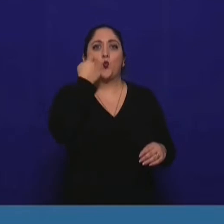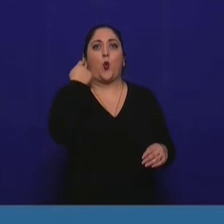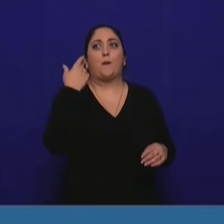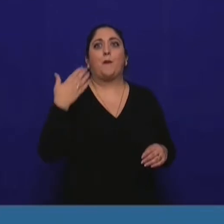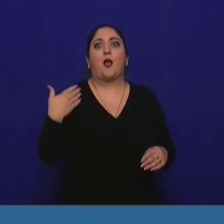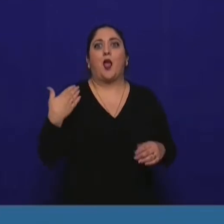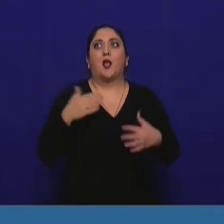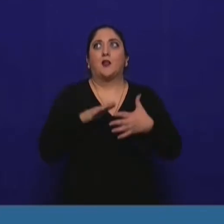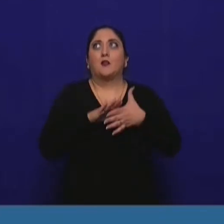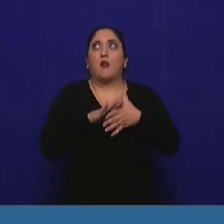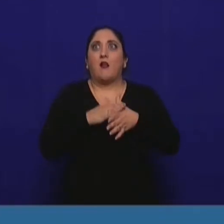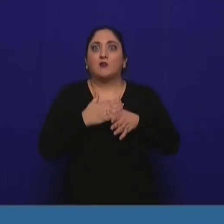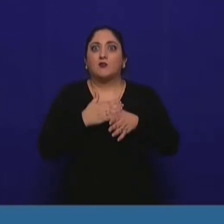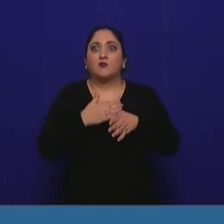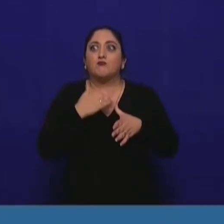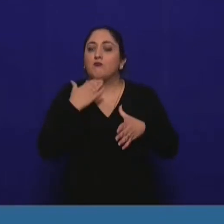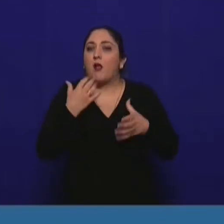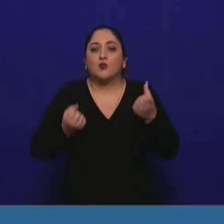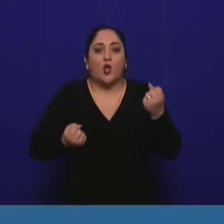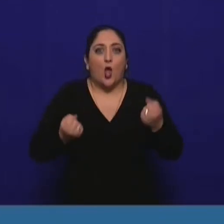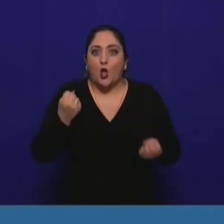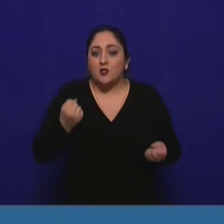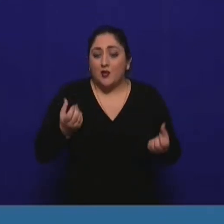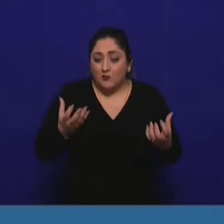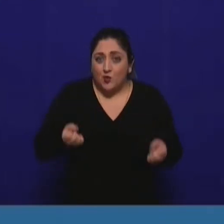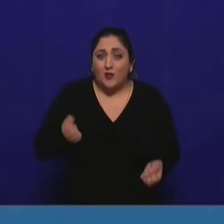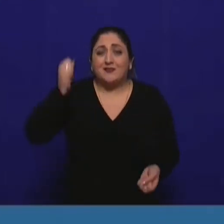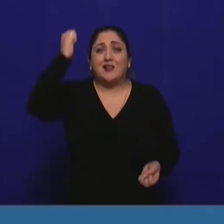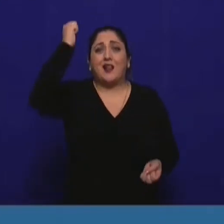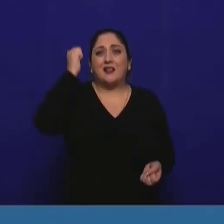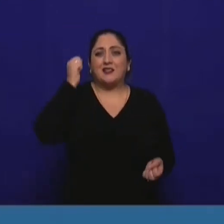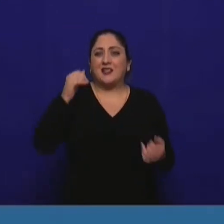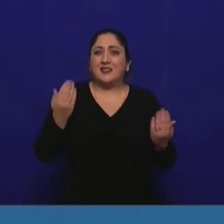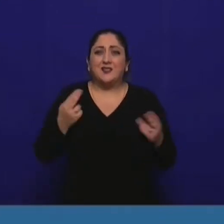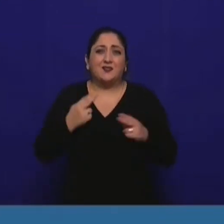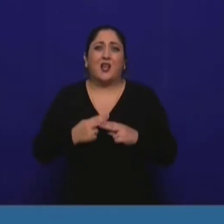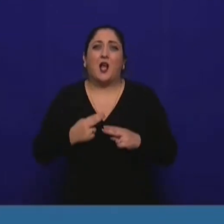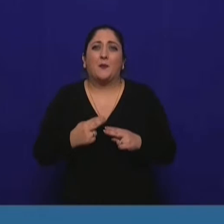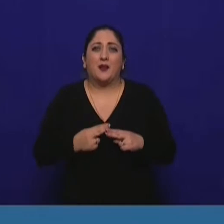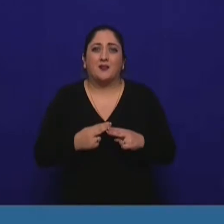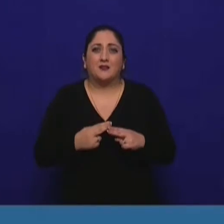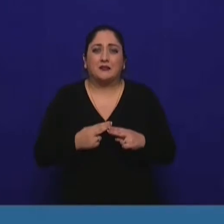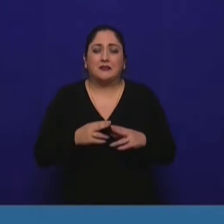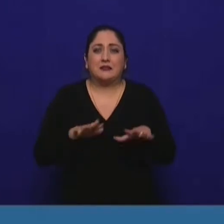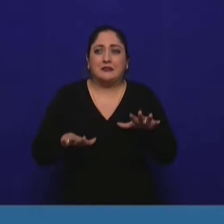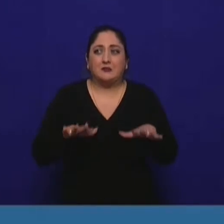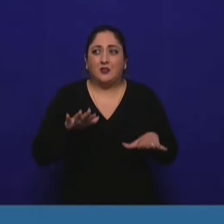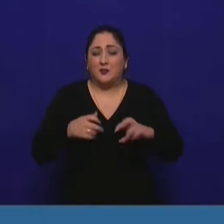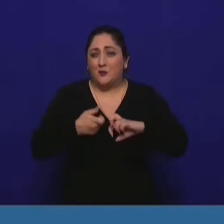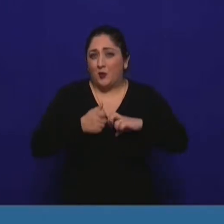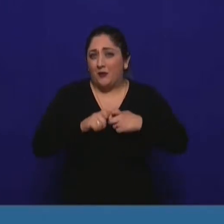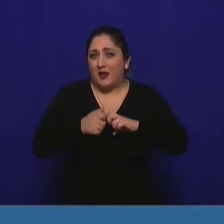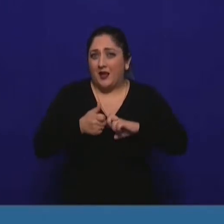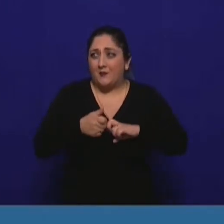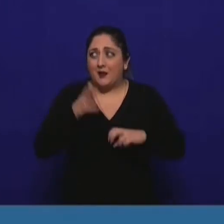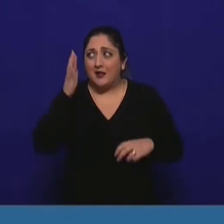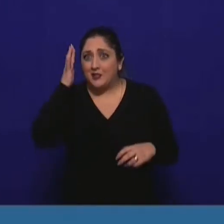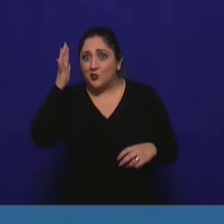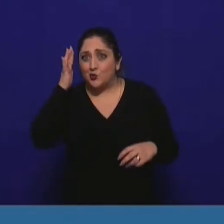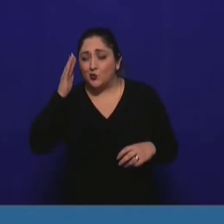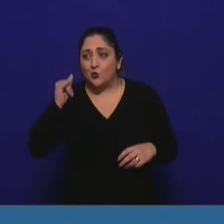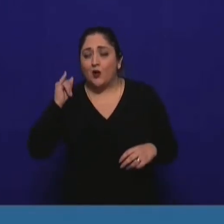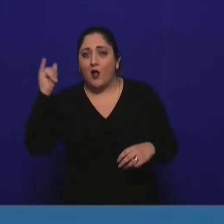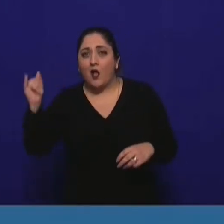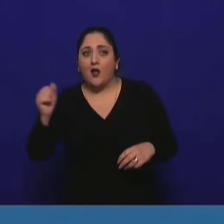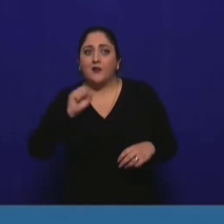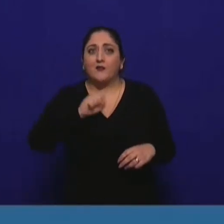is happening in this case? How can they go and get a swab test without necessarily putting other people at risk by using public